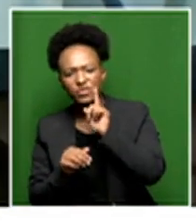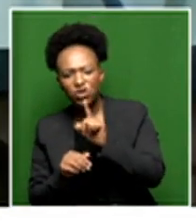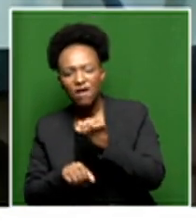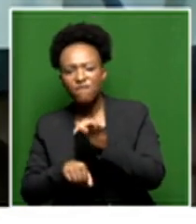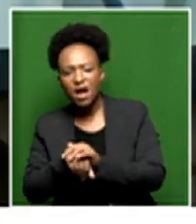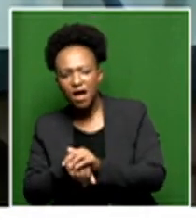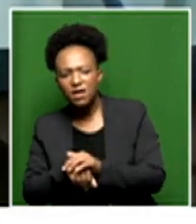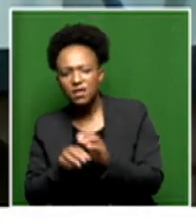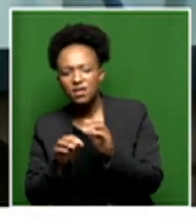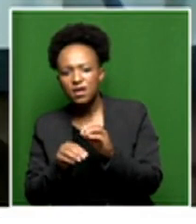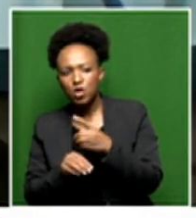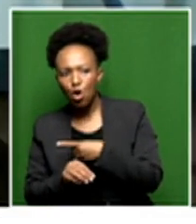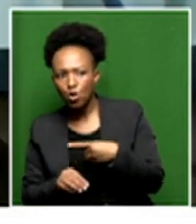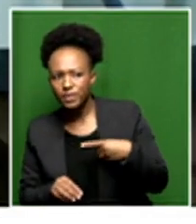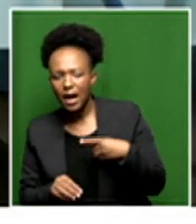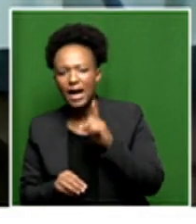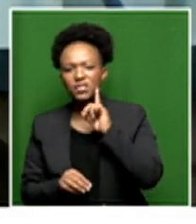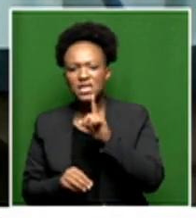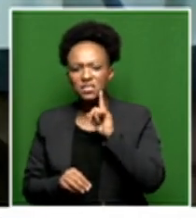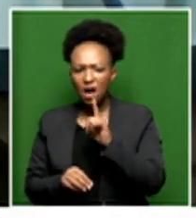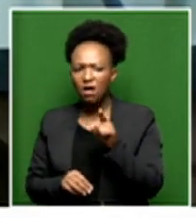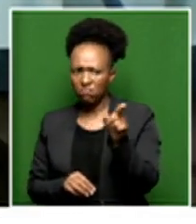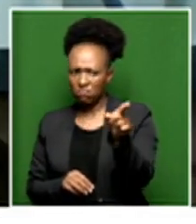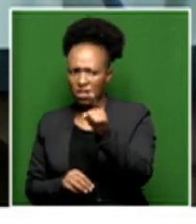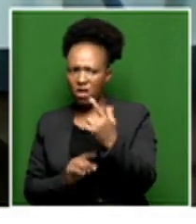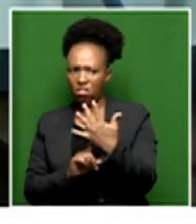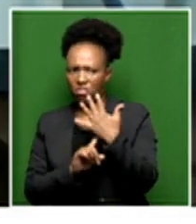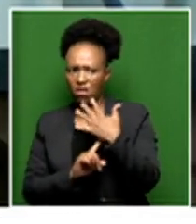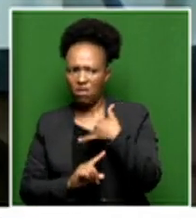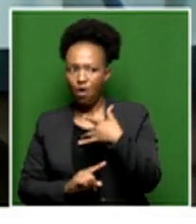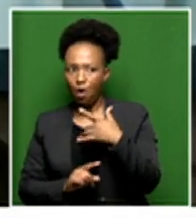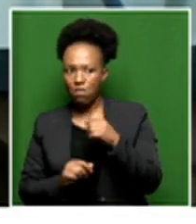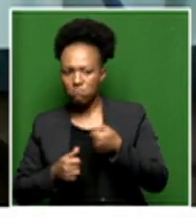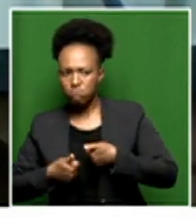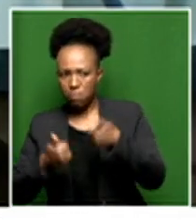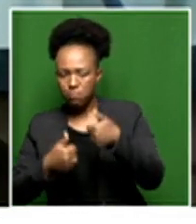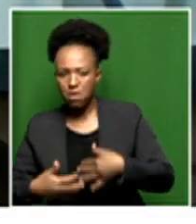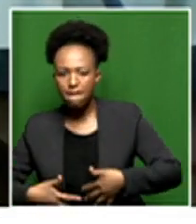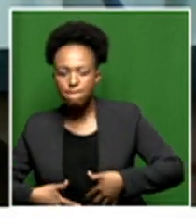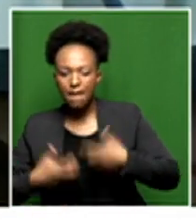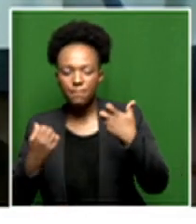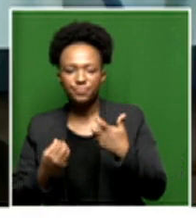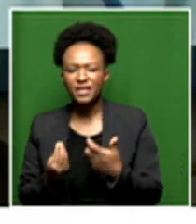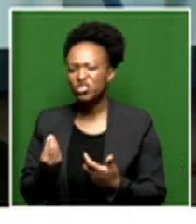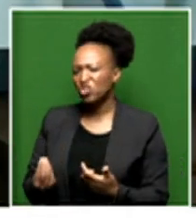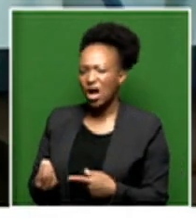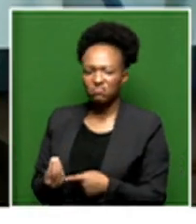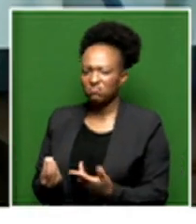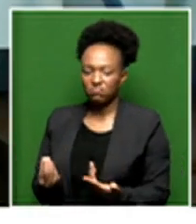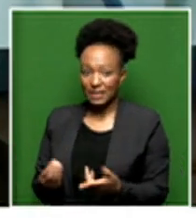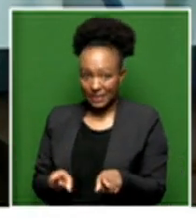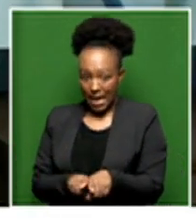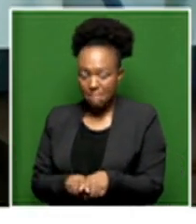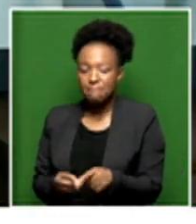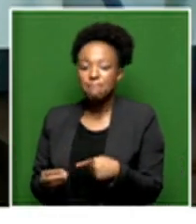doctors that become the target of parents' anger. And hopefully not the child. That can happen as